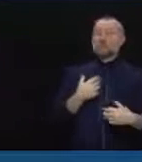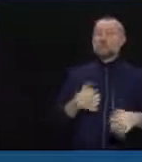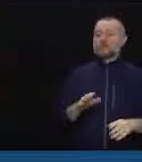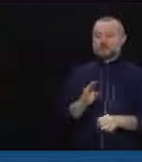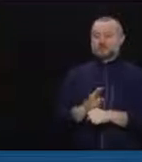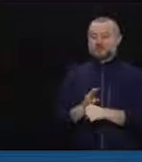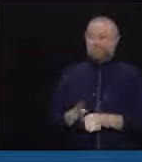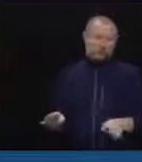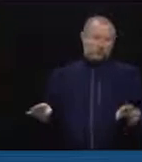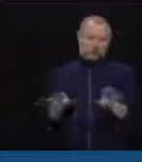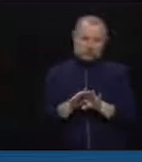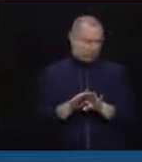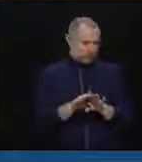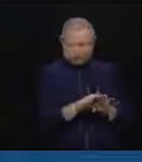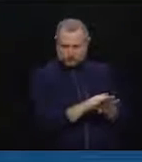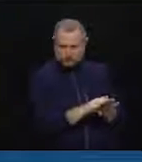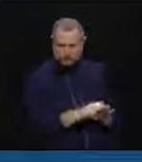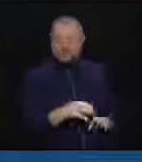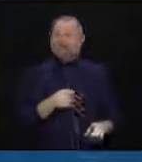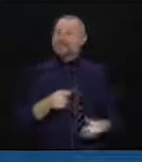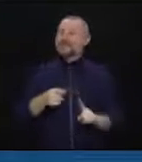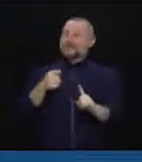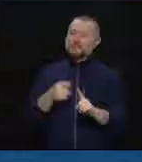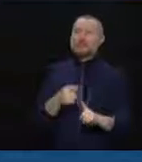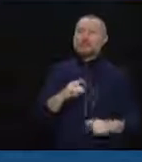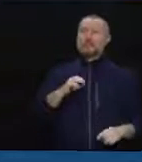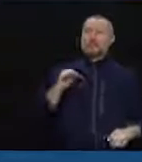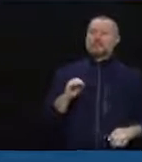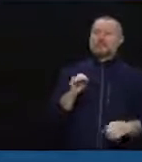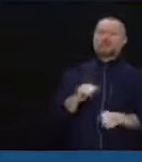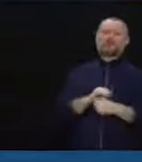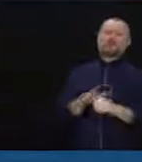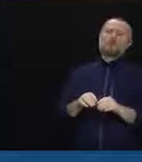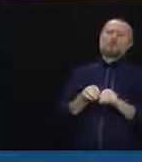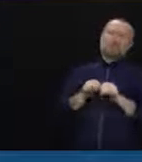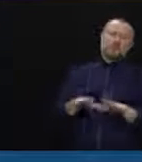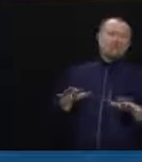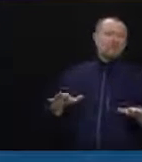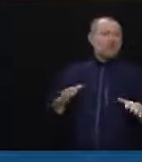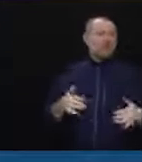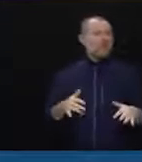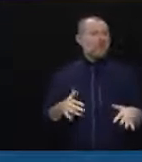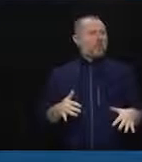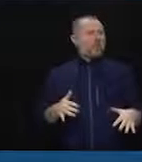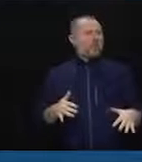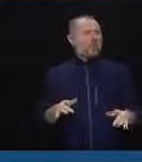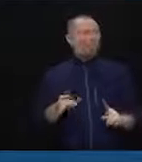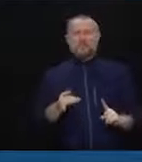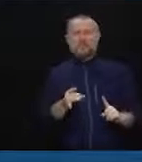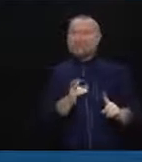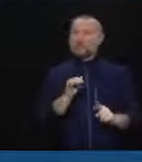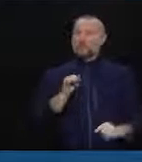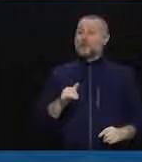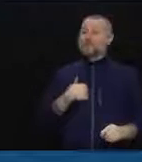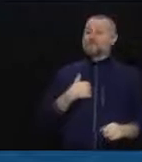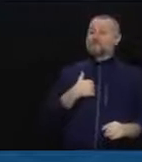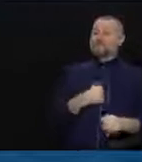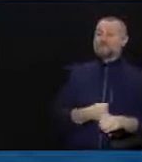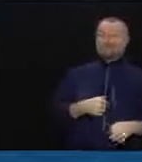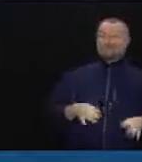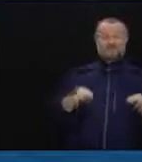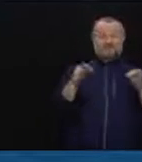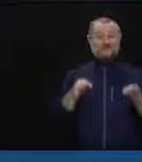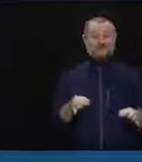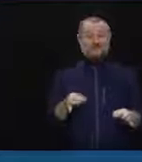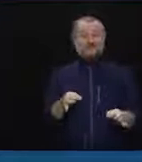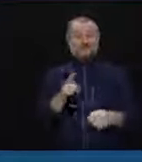this variant ended up spreading like wildfire. So we're proud of that accomplishment. And by December 31st, those of you who gathered with me on New Year's